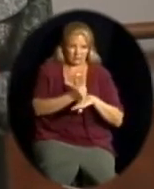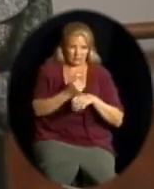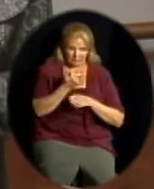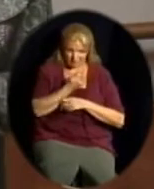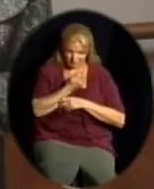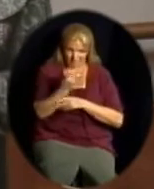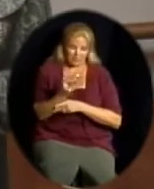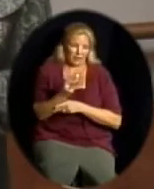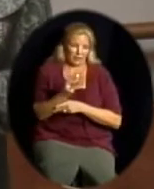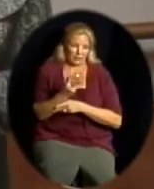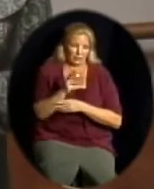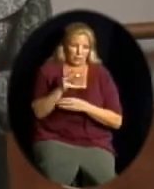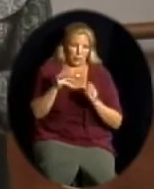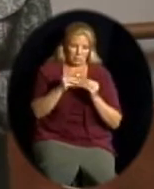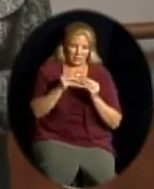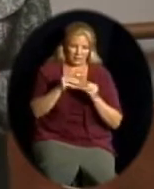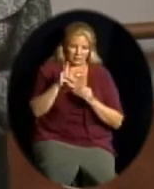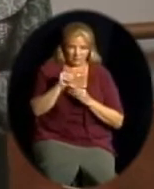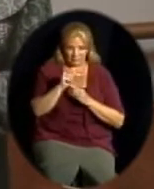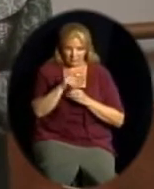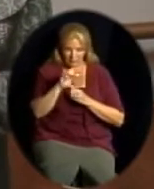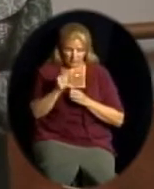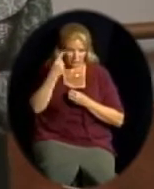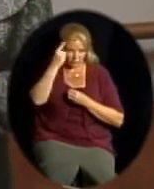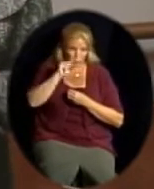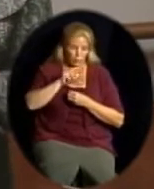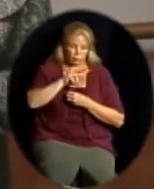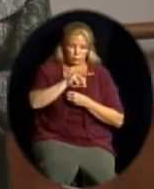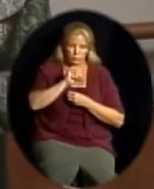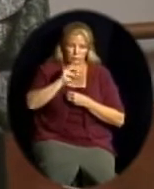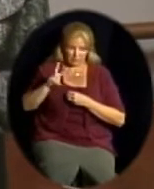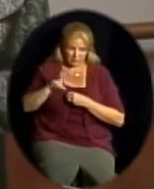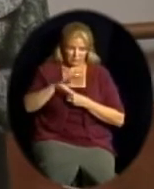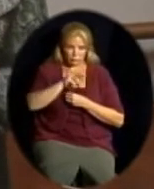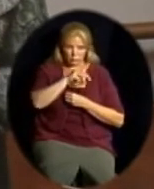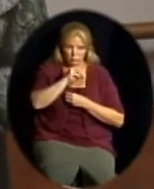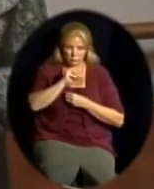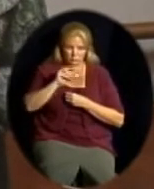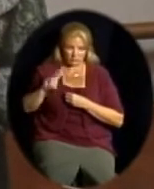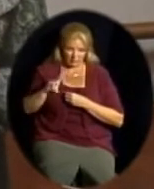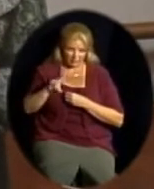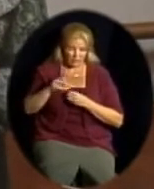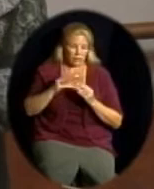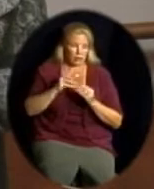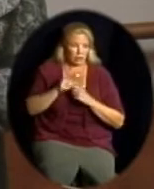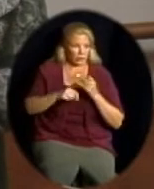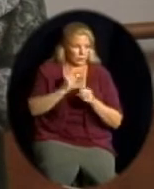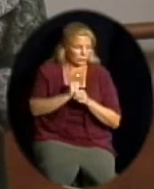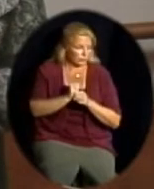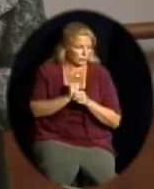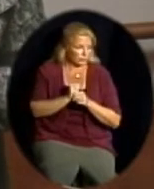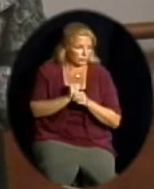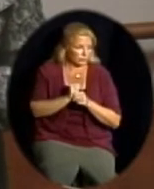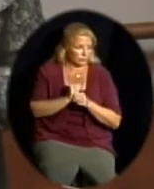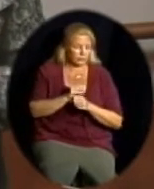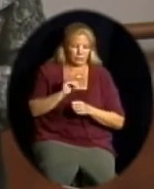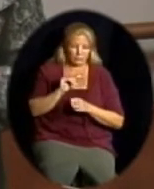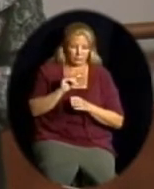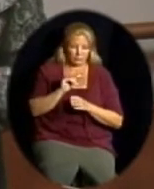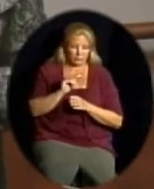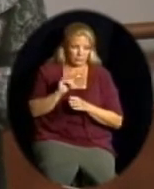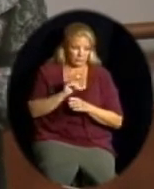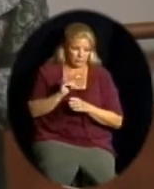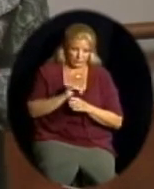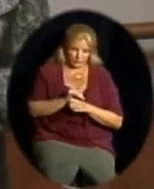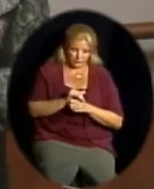the 2006-07 year, as well as appointment of board representatives to the Olathe Public Schools Foundation Board,